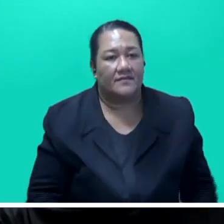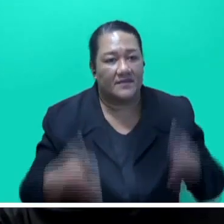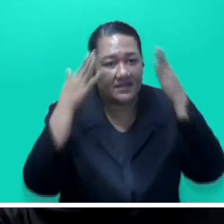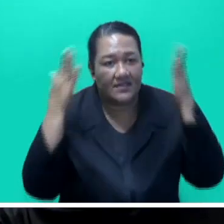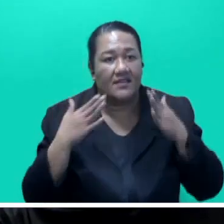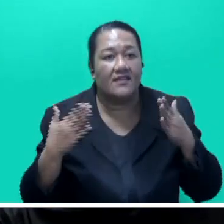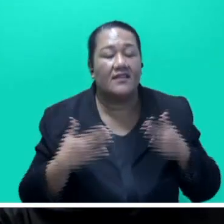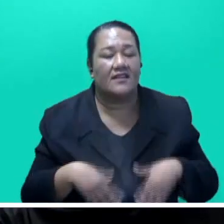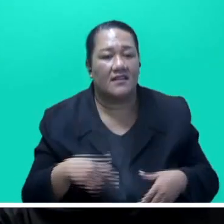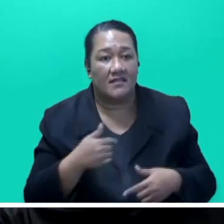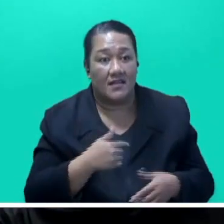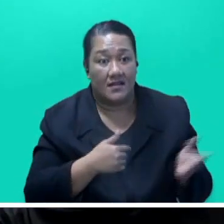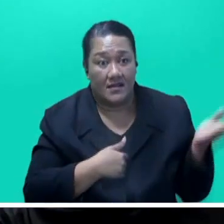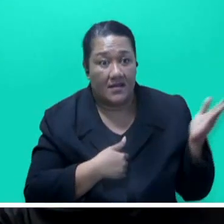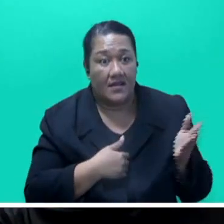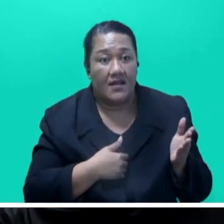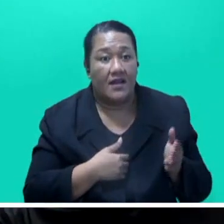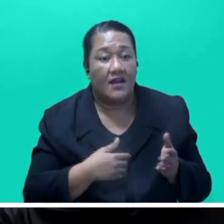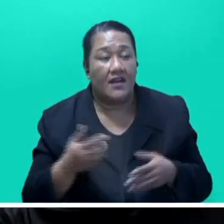amazed at the hypocrisy